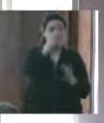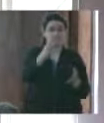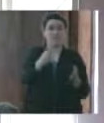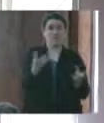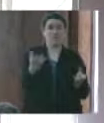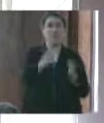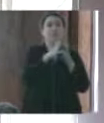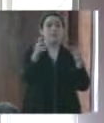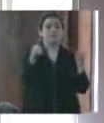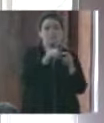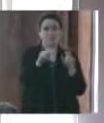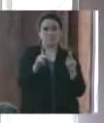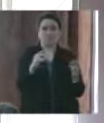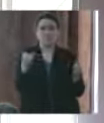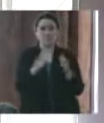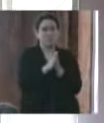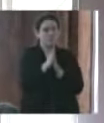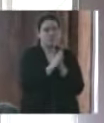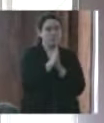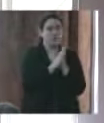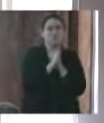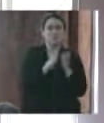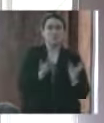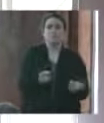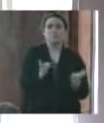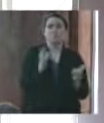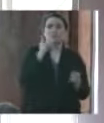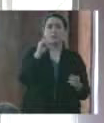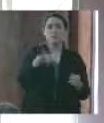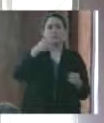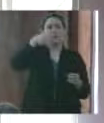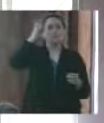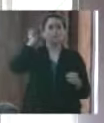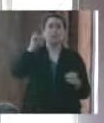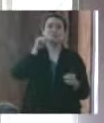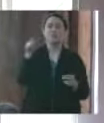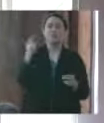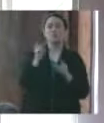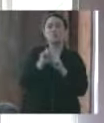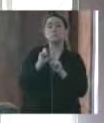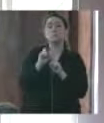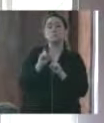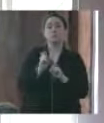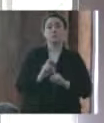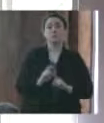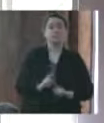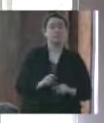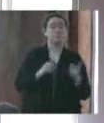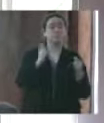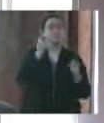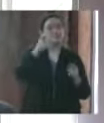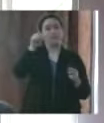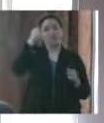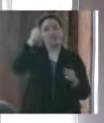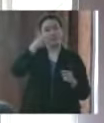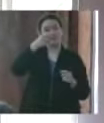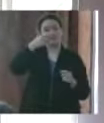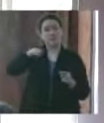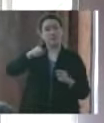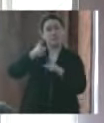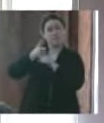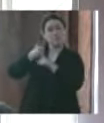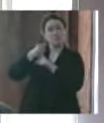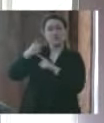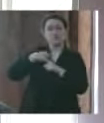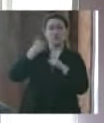tiger conservation in this dialogue. It's not just words. This April, the government of Thailand hosted a very important regional